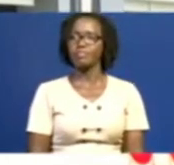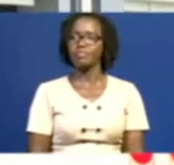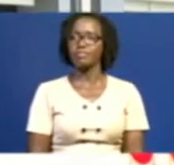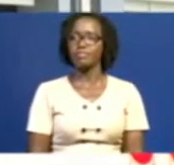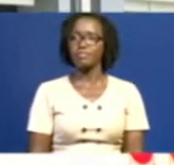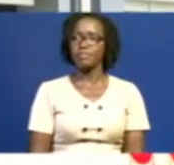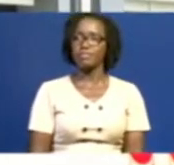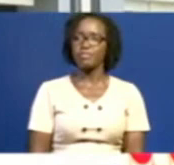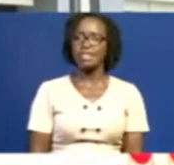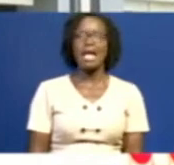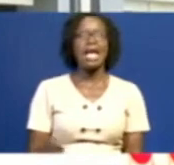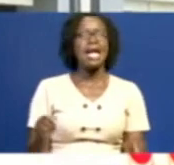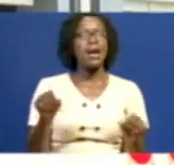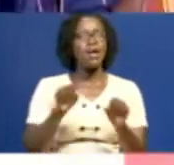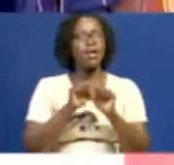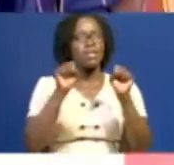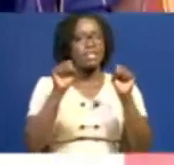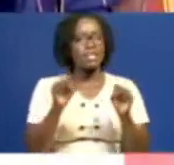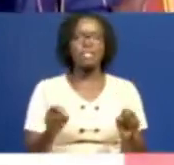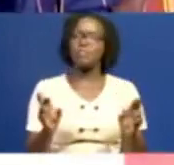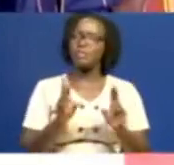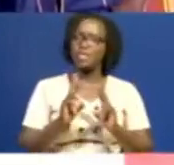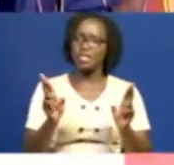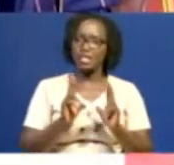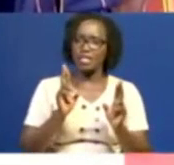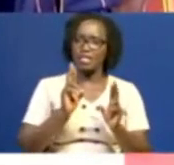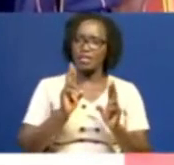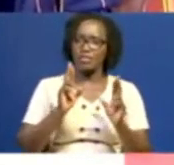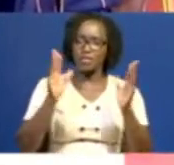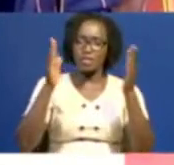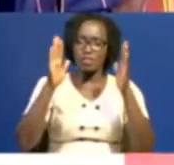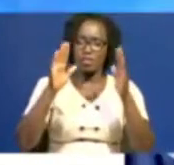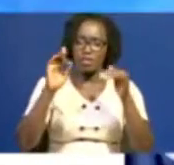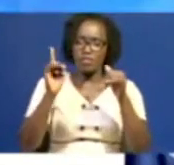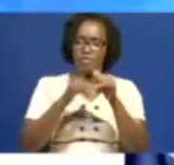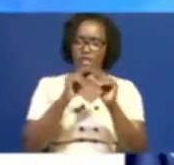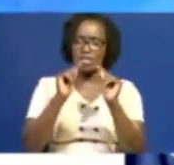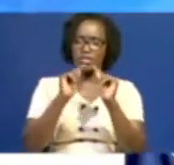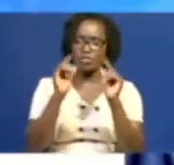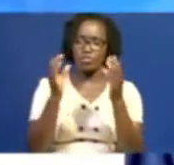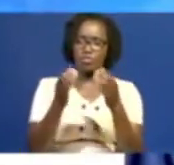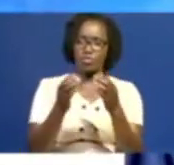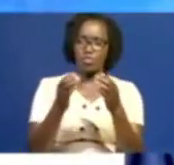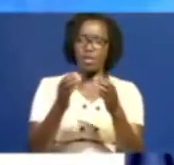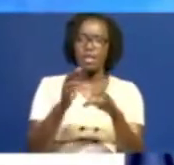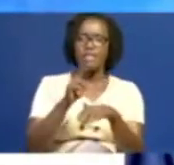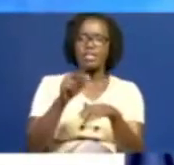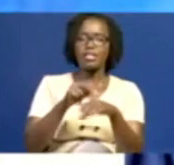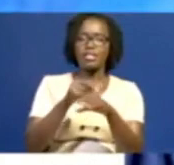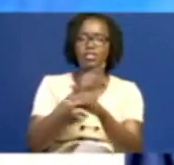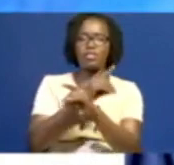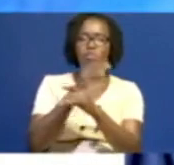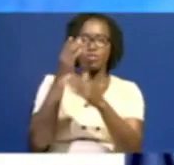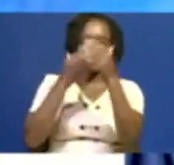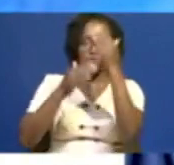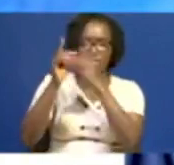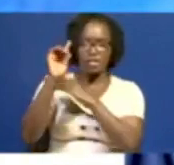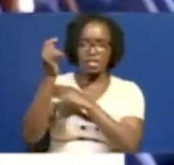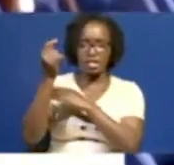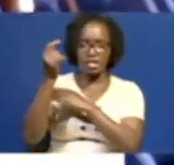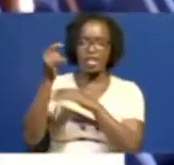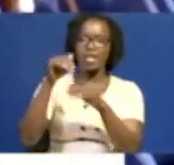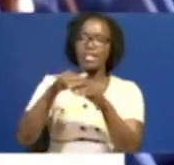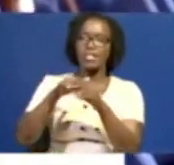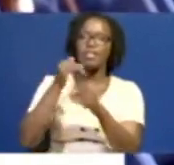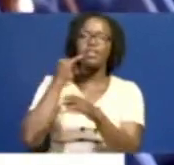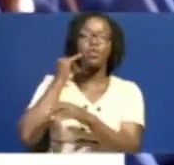It's all systems go for the graduation ceremony of the first cohort of the National Defense University Kenya in Lanet, Nakuru